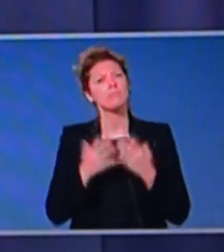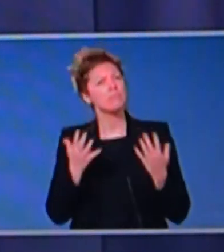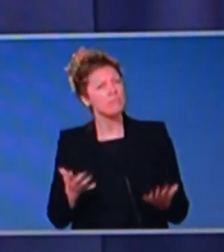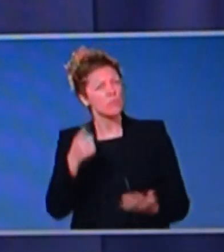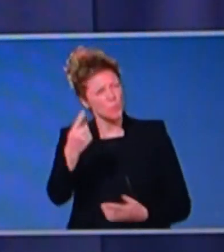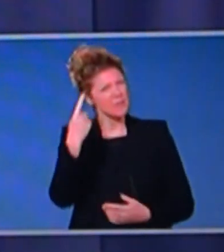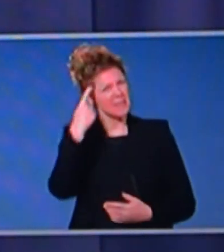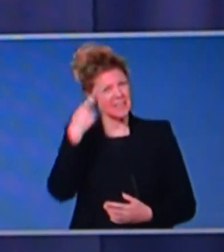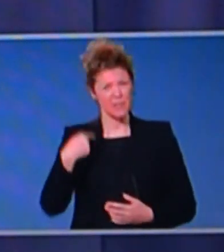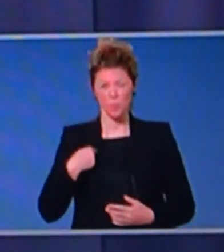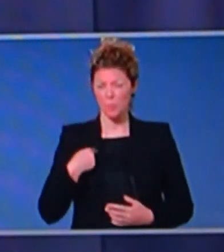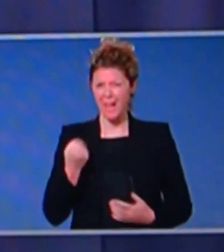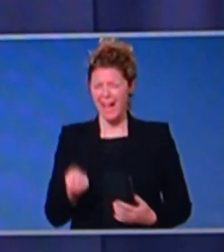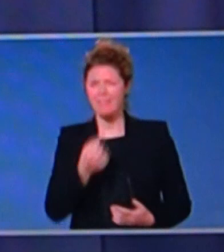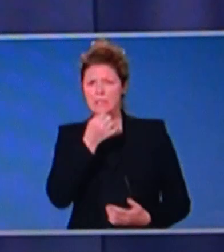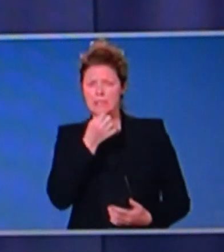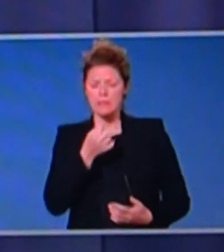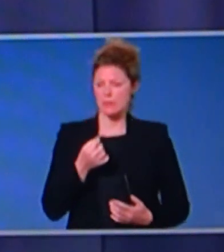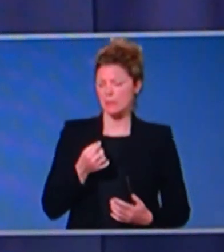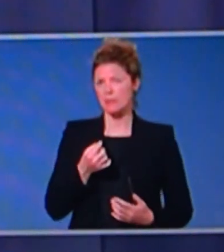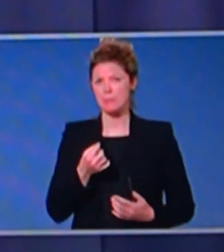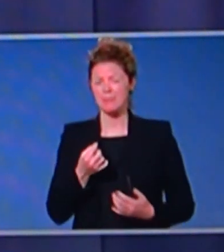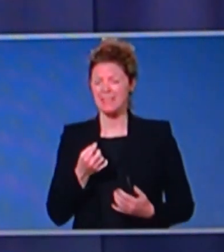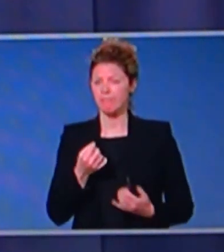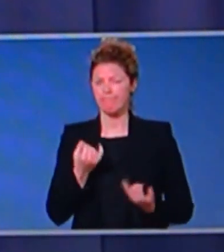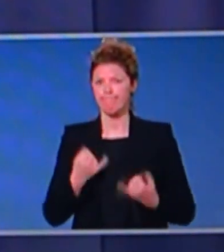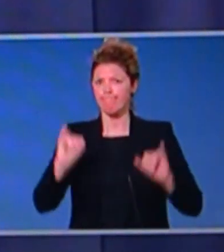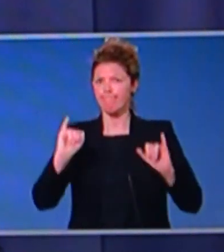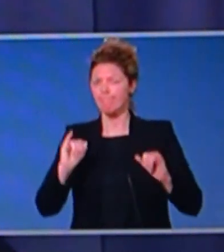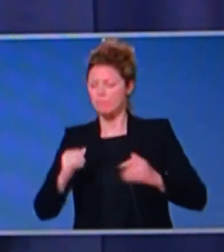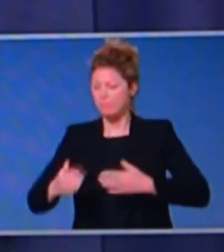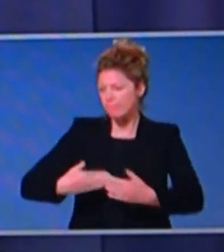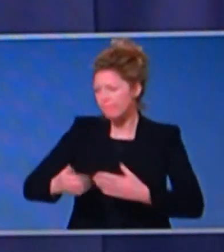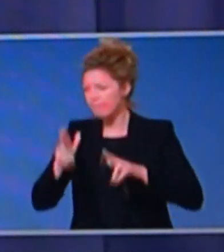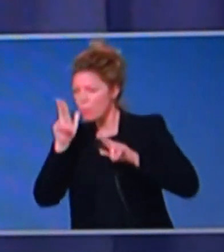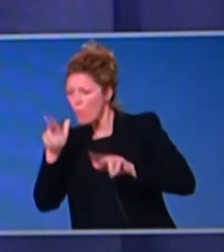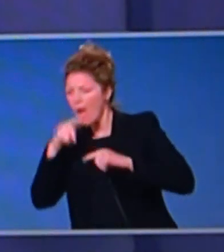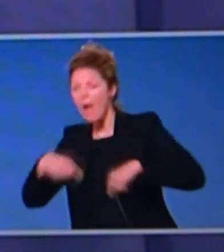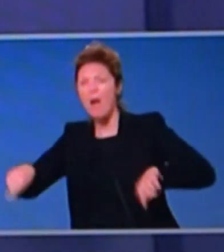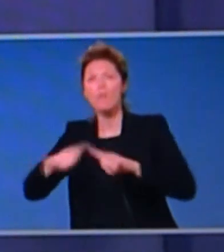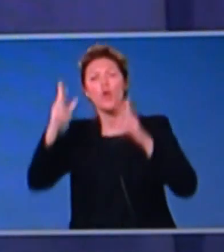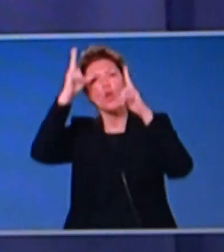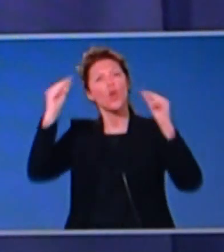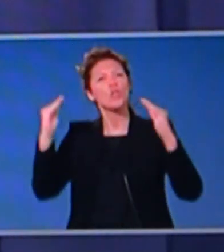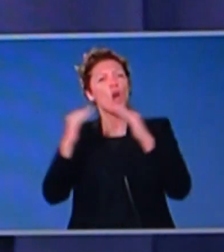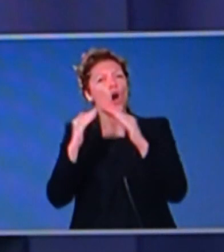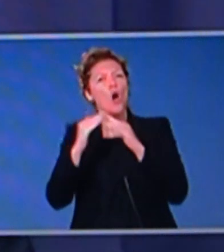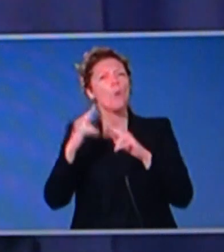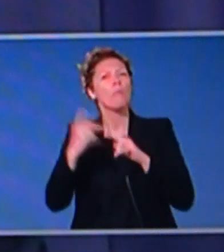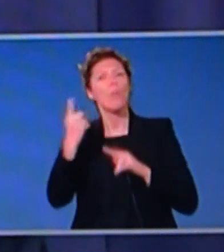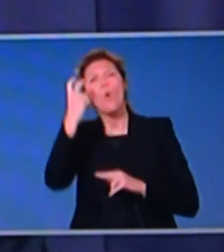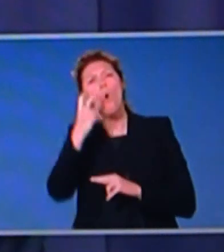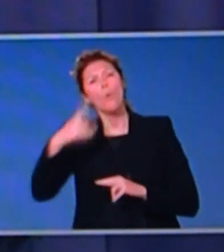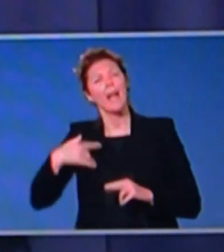are failing in our management of aged care in this pandemic in this country, and how might your